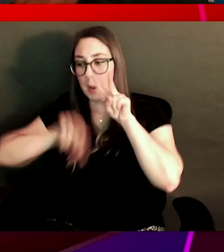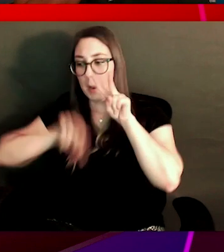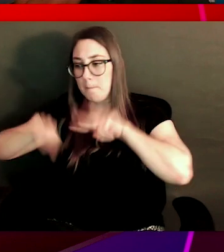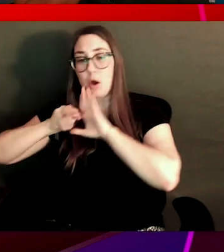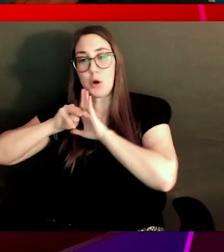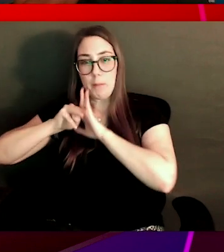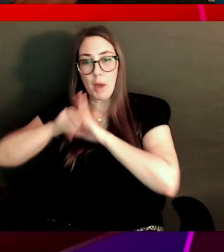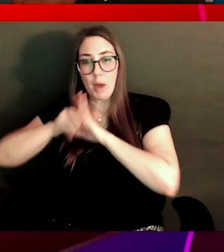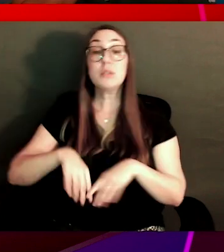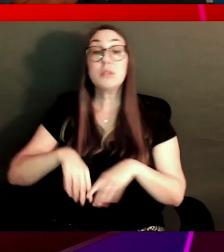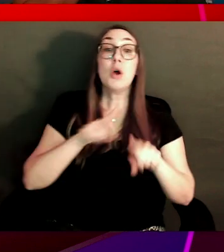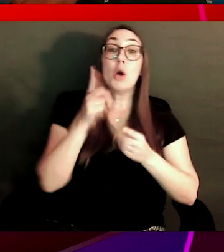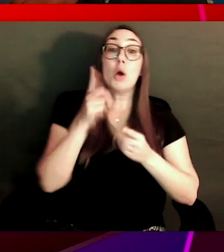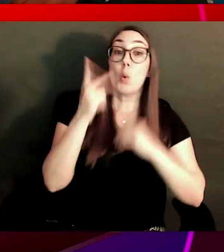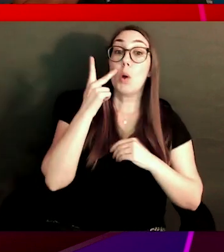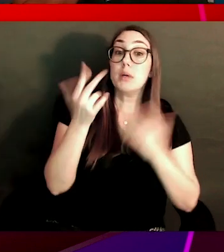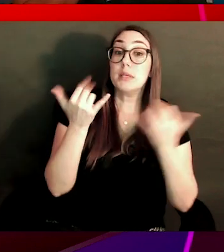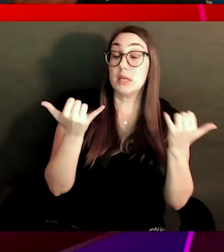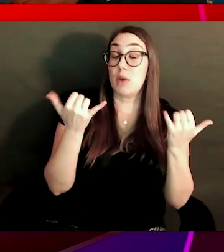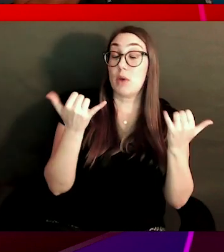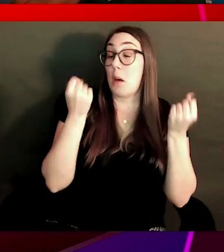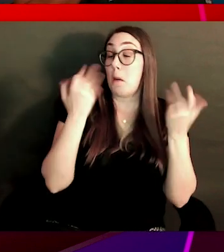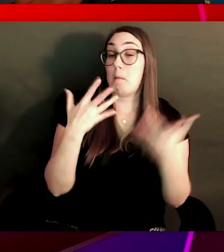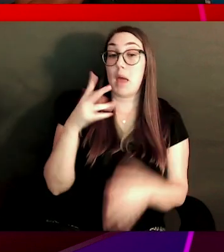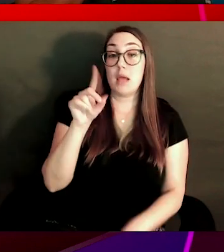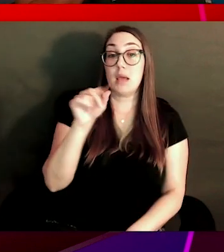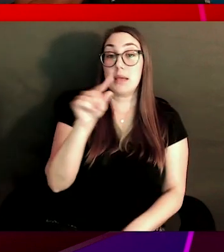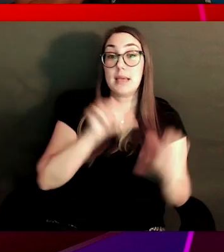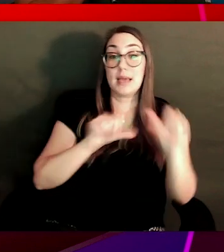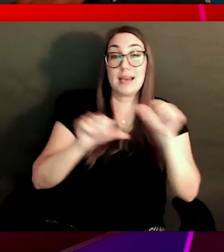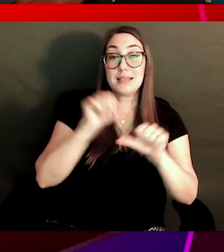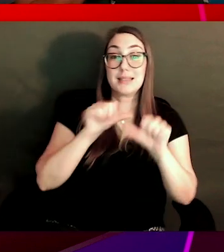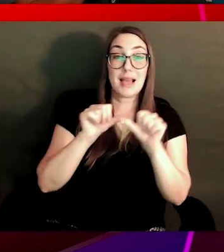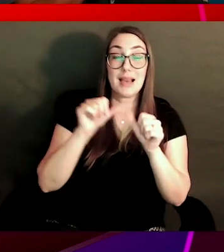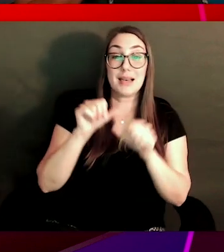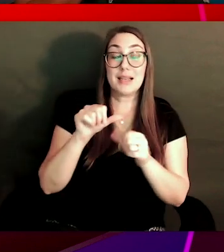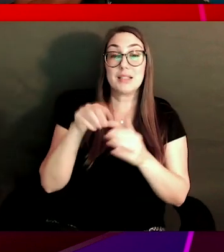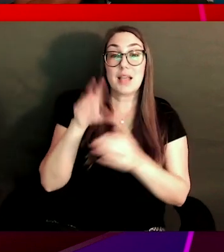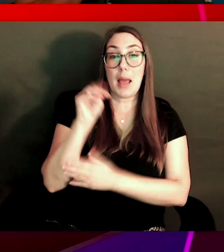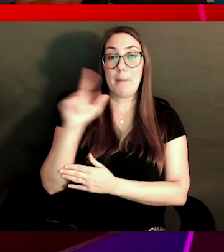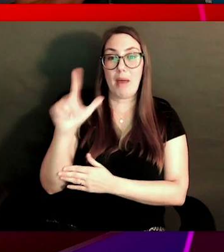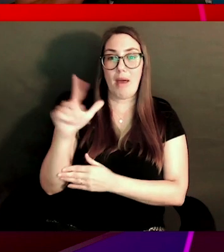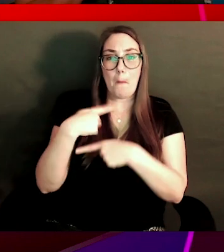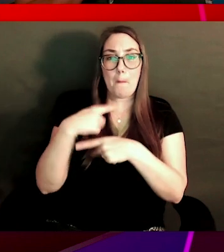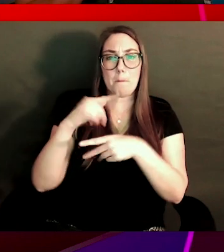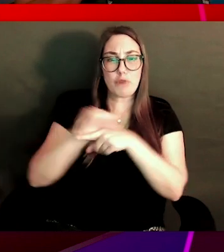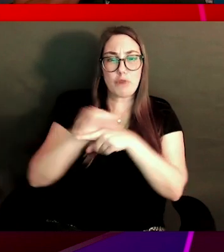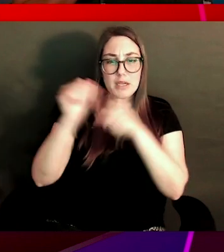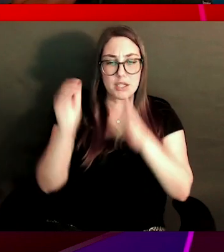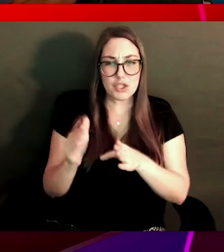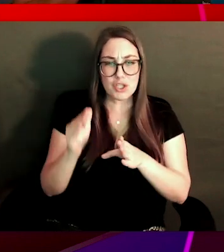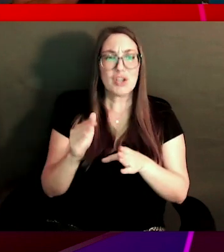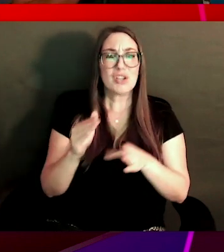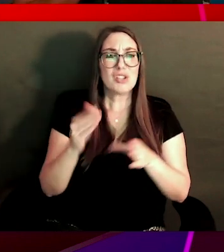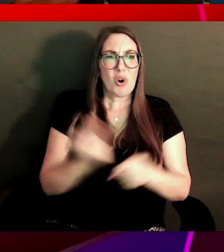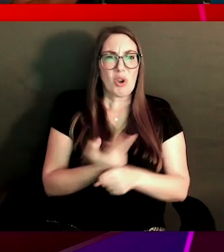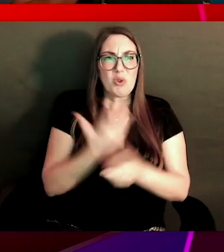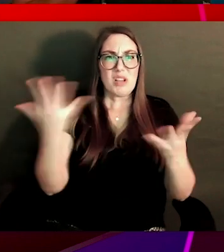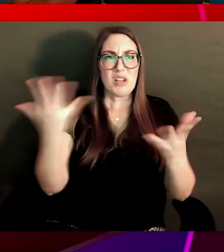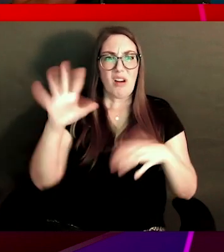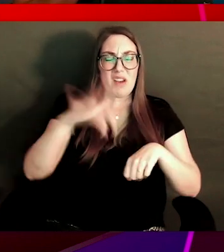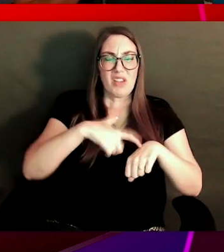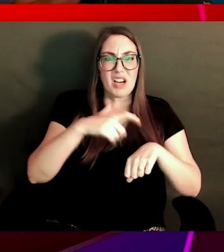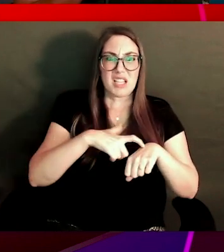what we see is that a lot of data scientists and machine learning practitioners are still spending a lot of time on tedious, mundane stuff. Data